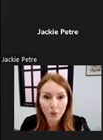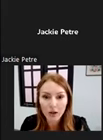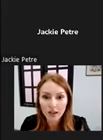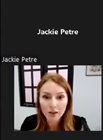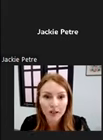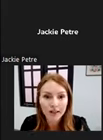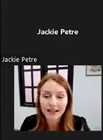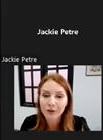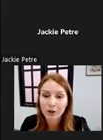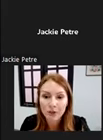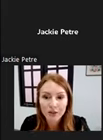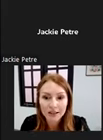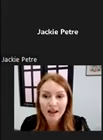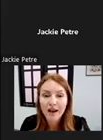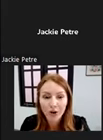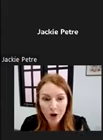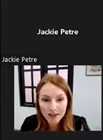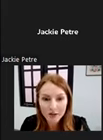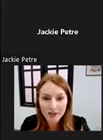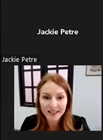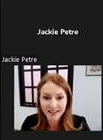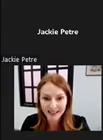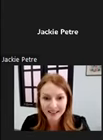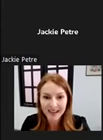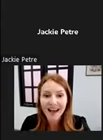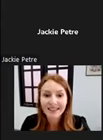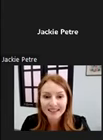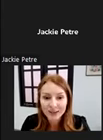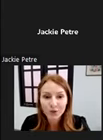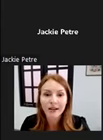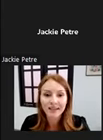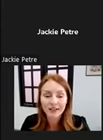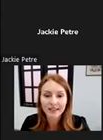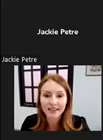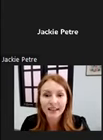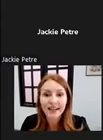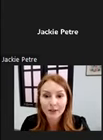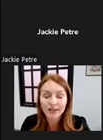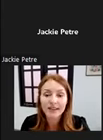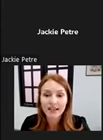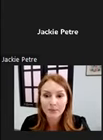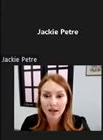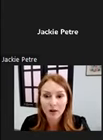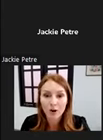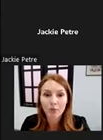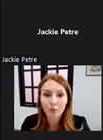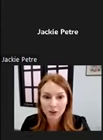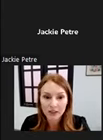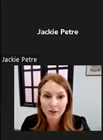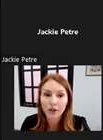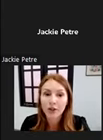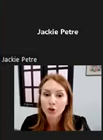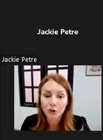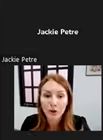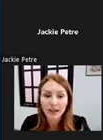organization working with Latino communities across the United States, and since 2017, here in the archipelago of Puerto